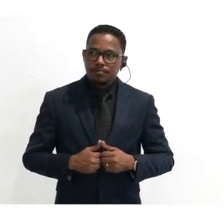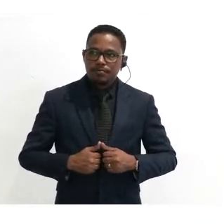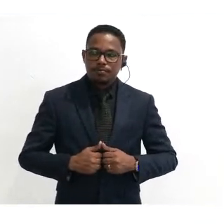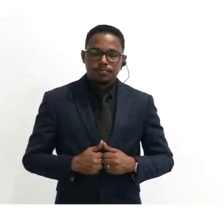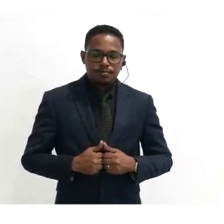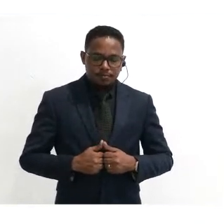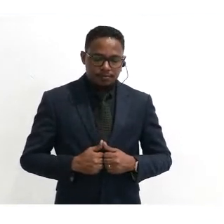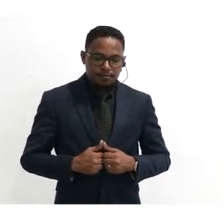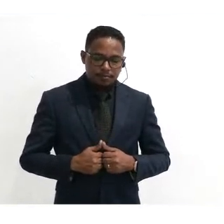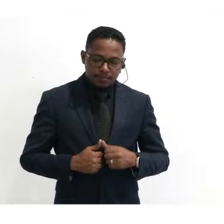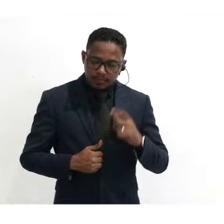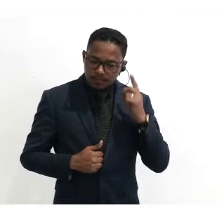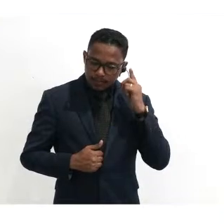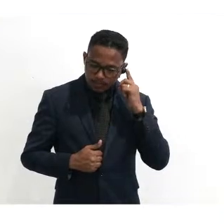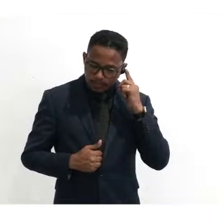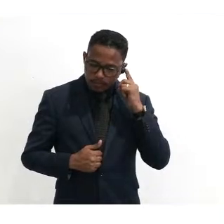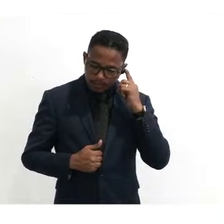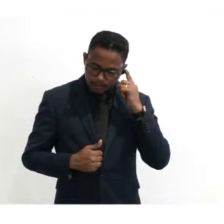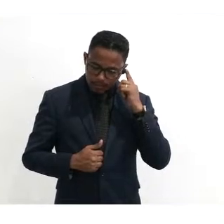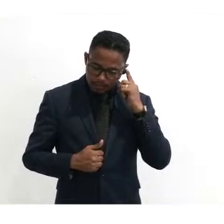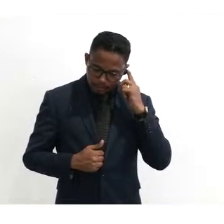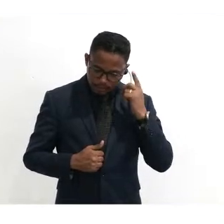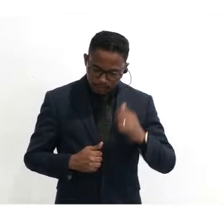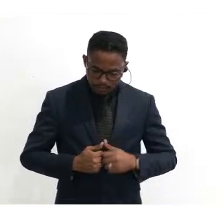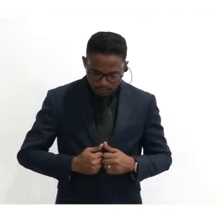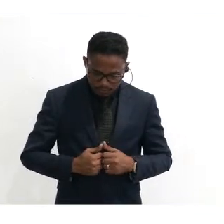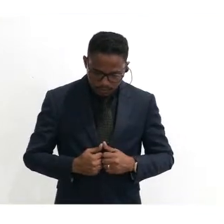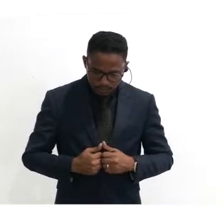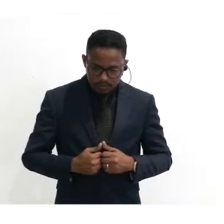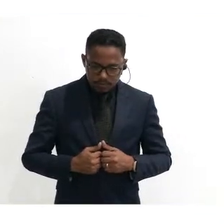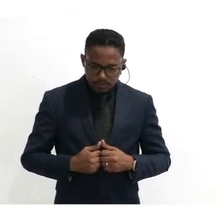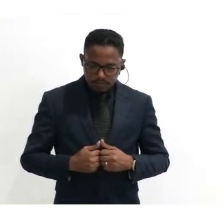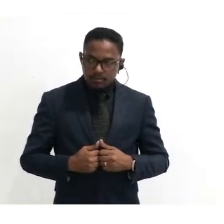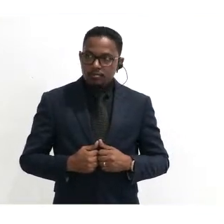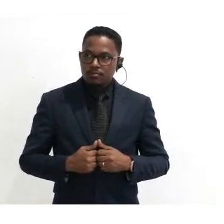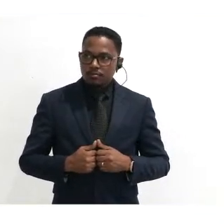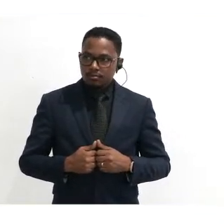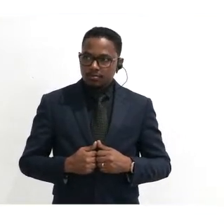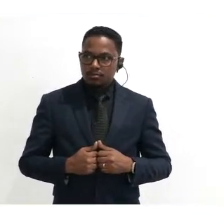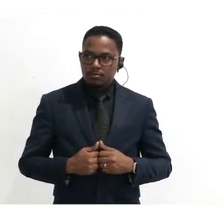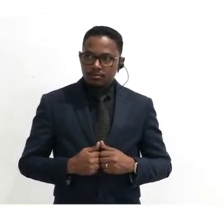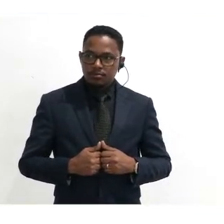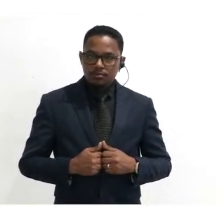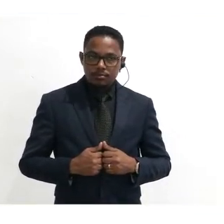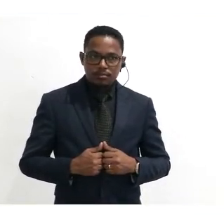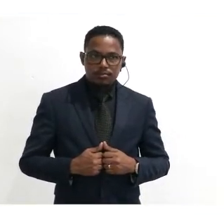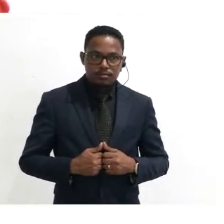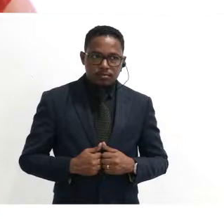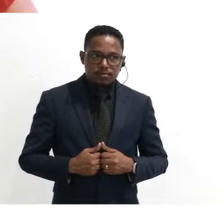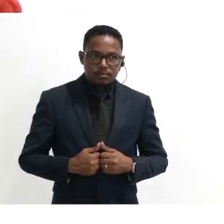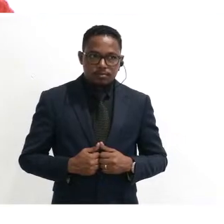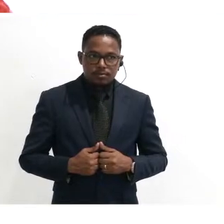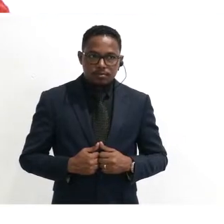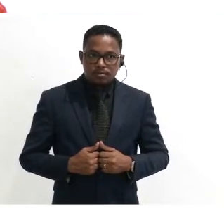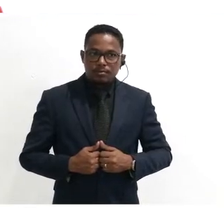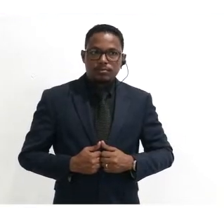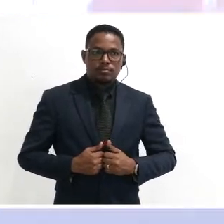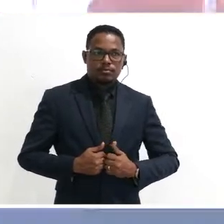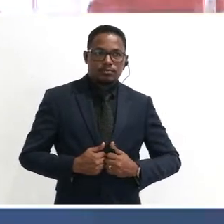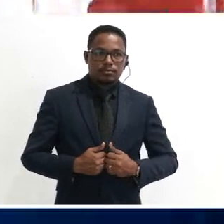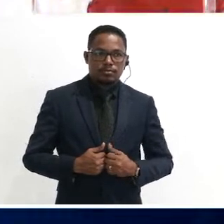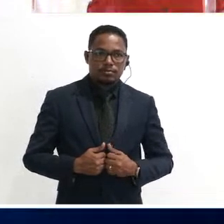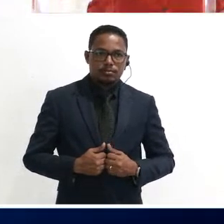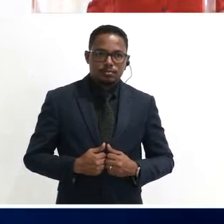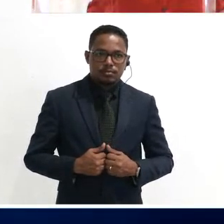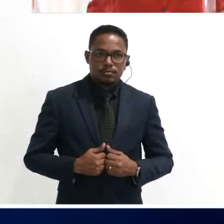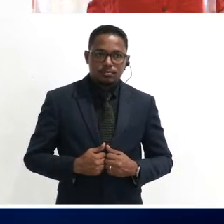various ways that we can directly conduct heat. So it might be things like implementing what we call thermal